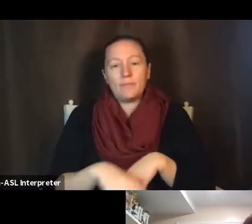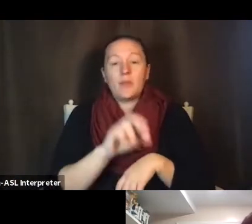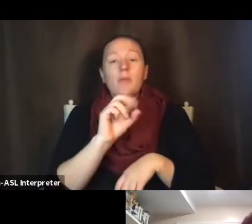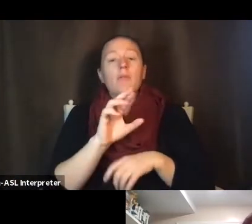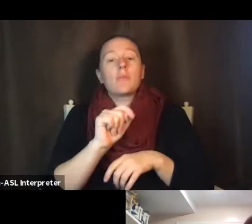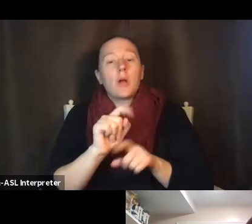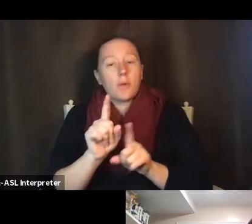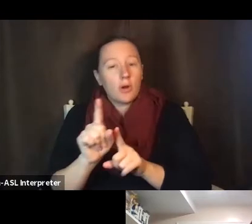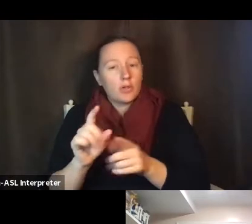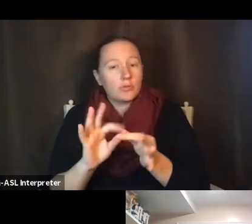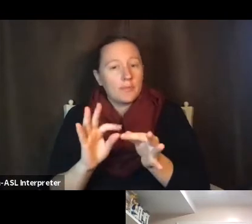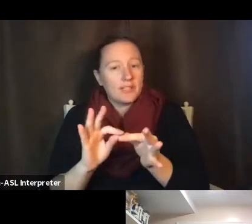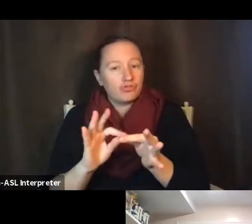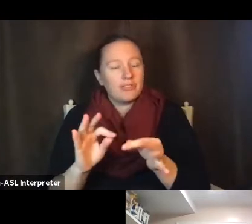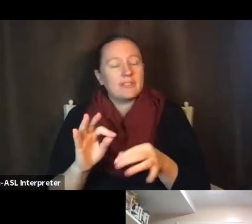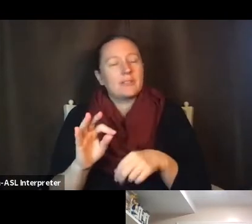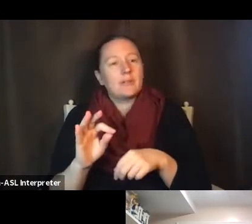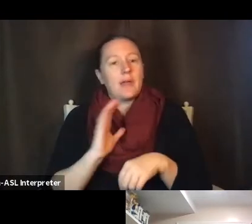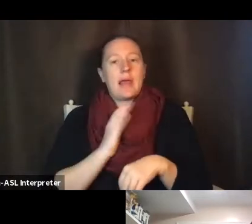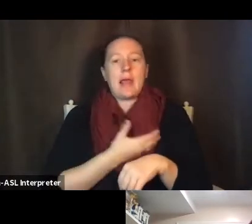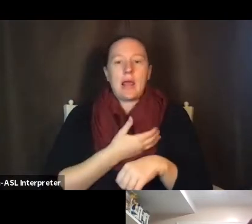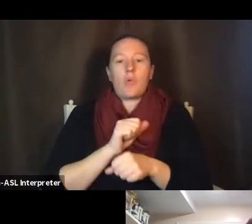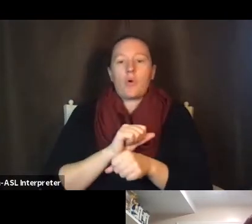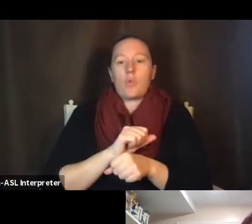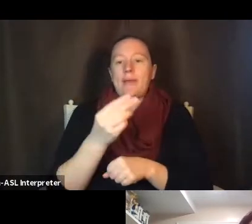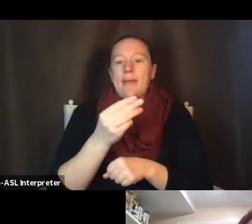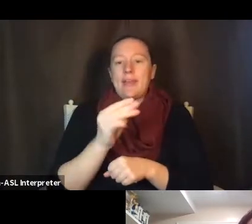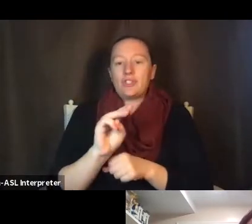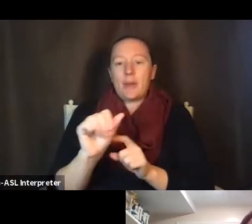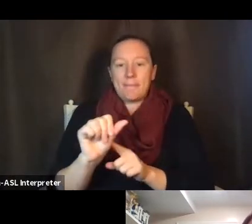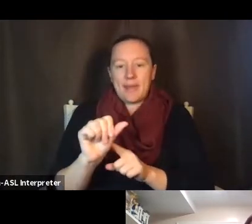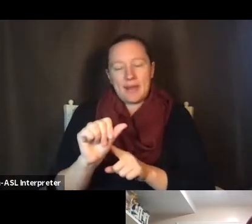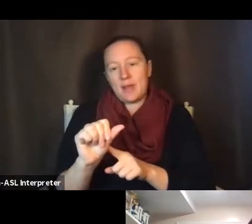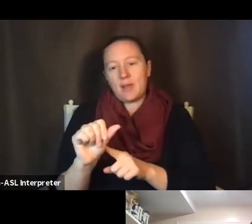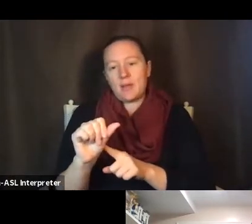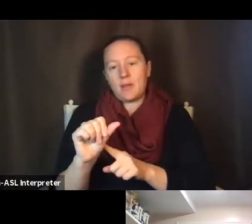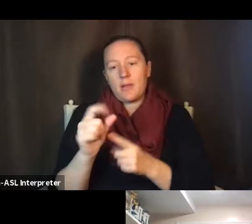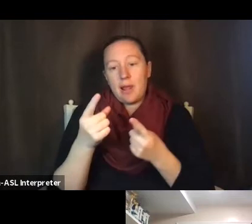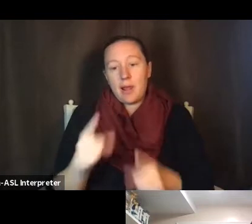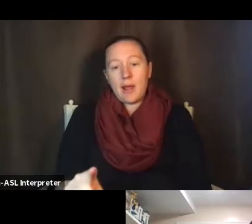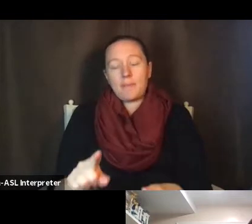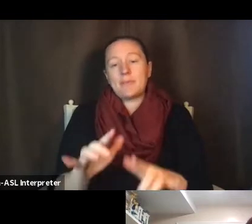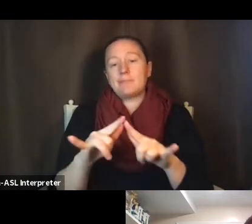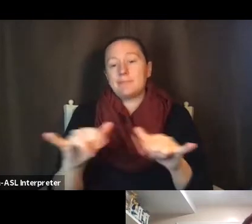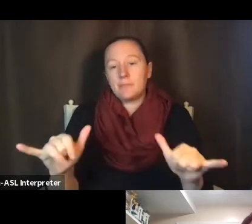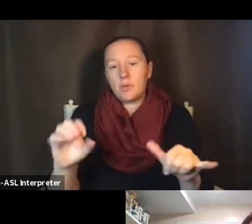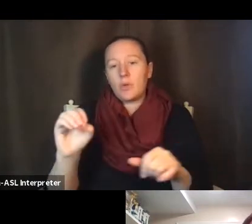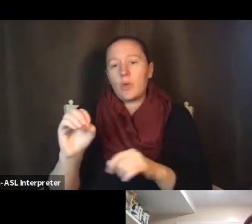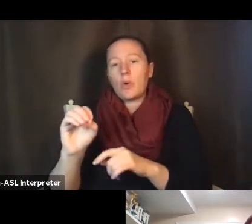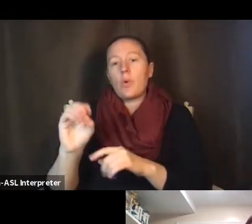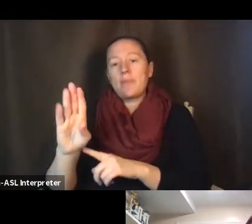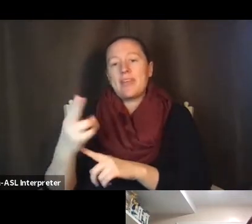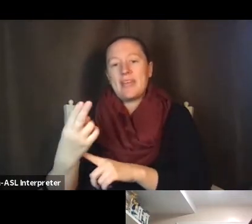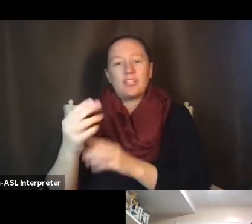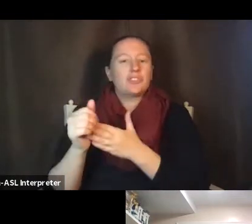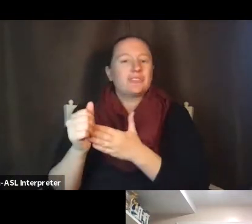mentioned, our work, HMA's work, happened very much in coordination with OBH leadership,